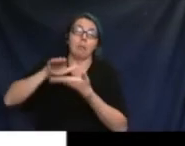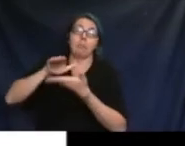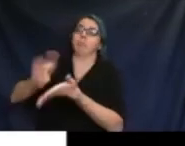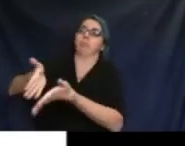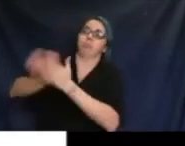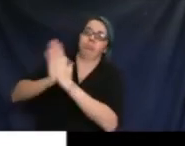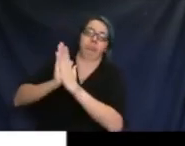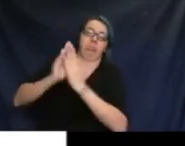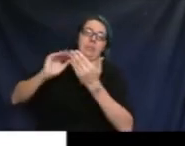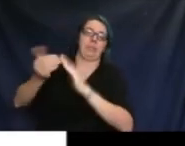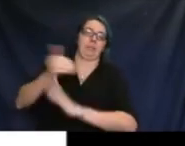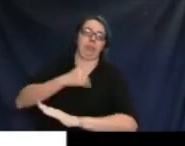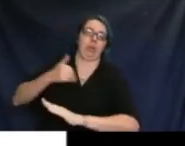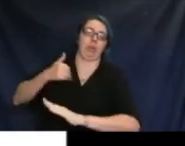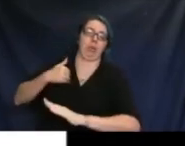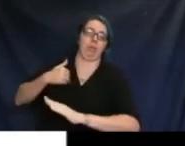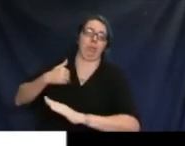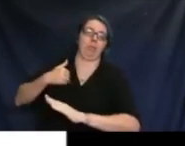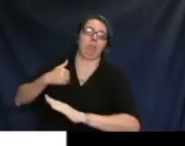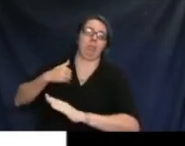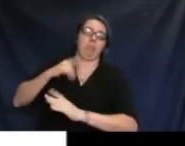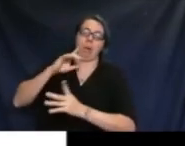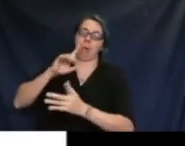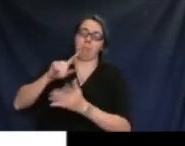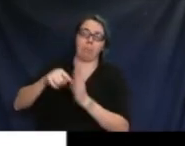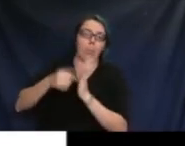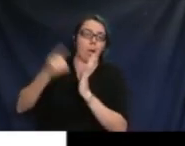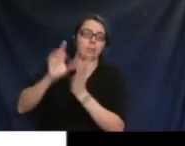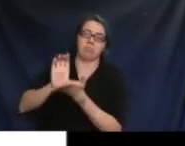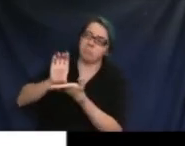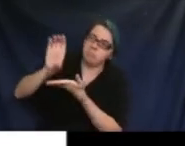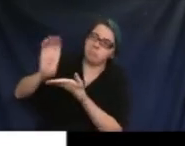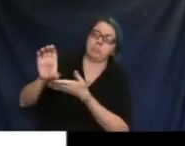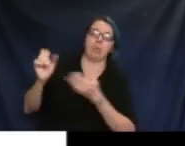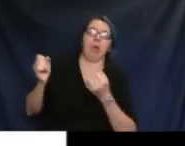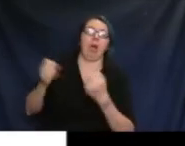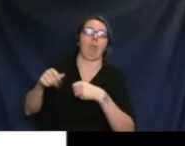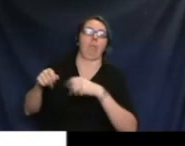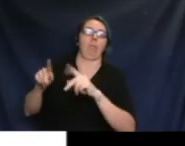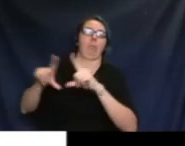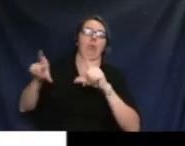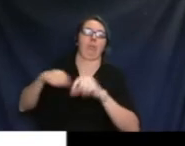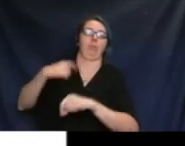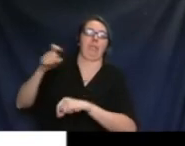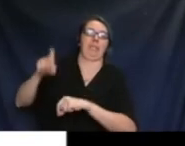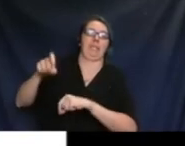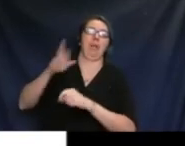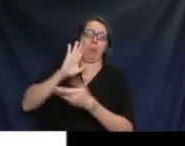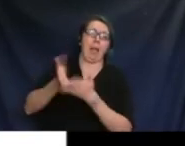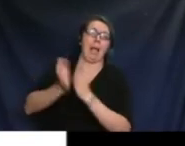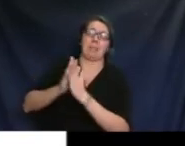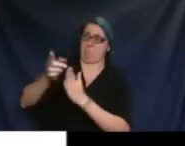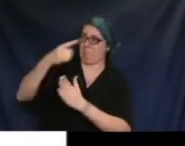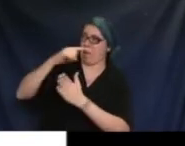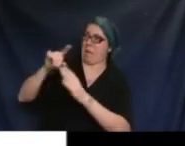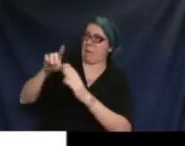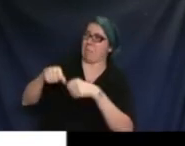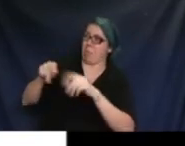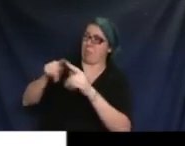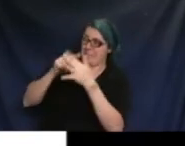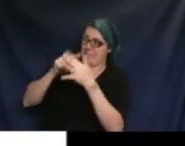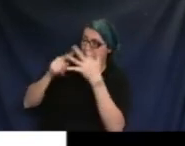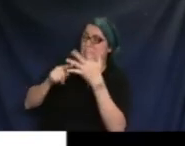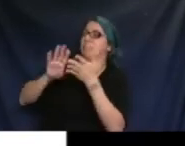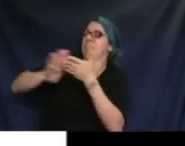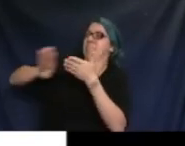to the permitting departments to be able to waive those. But there will be some more complicated than others, and we can't. It